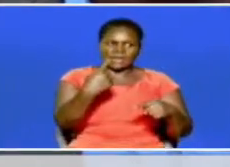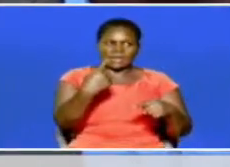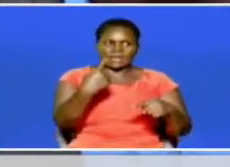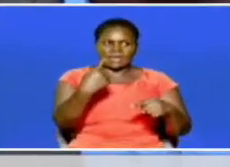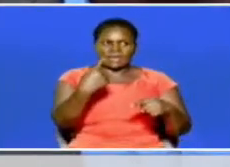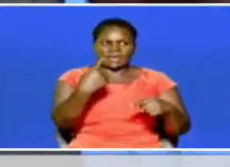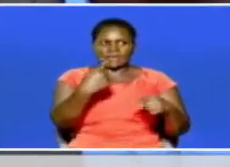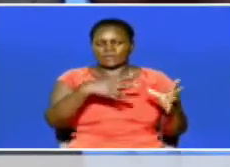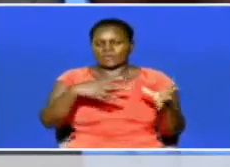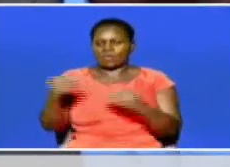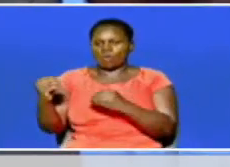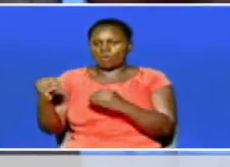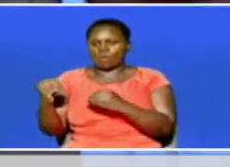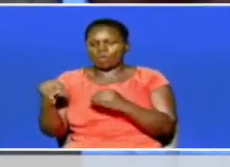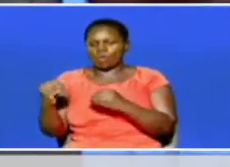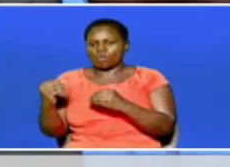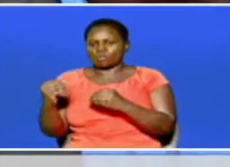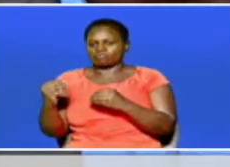immediately went to the tribunal,